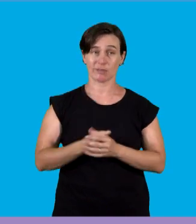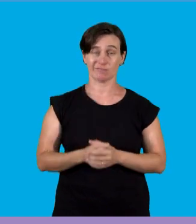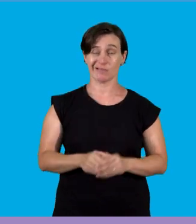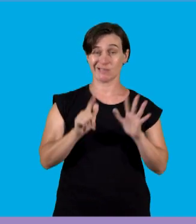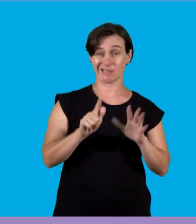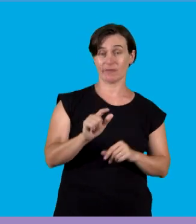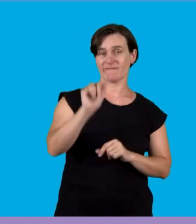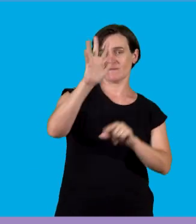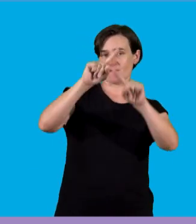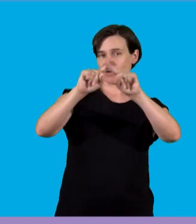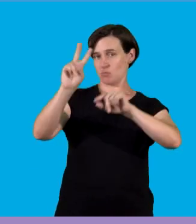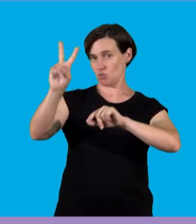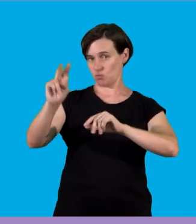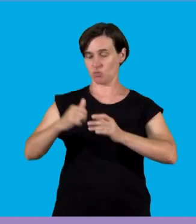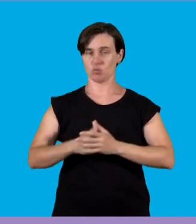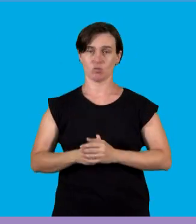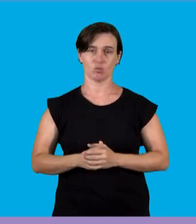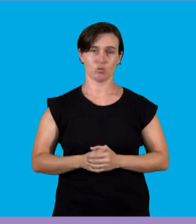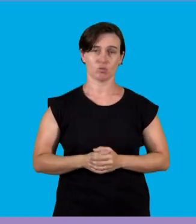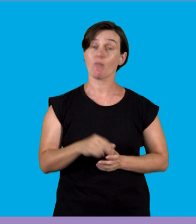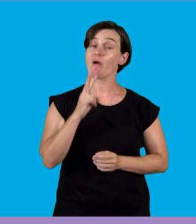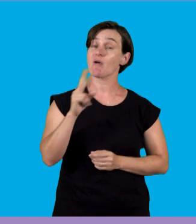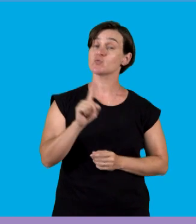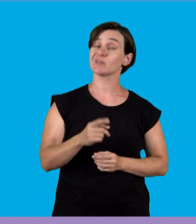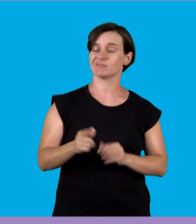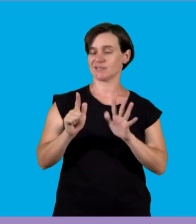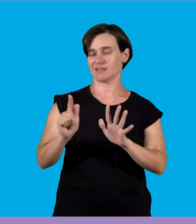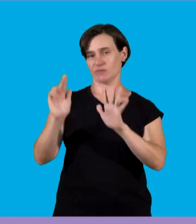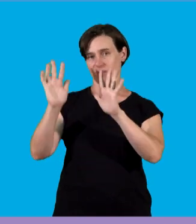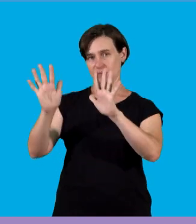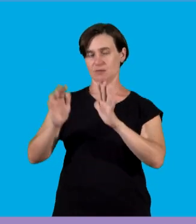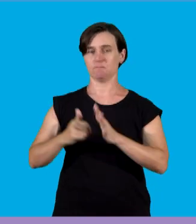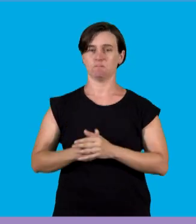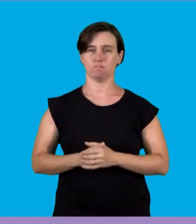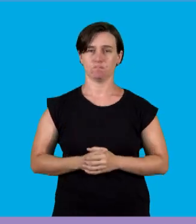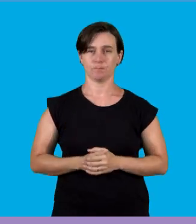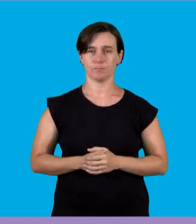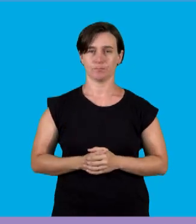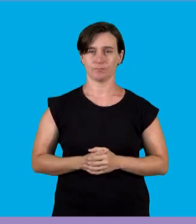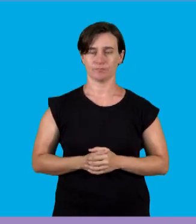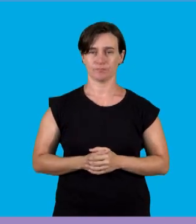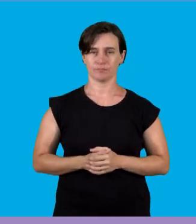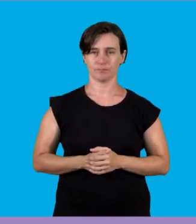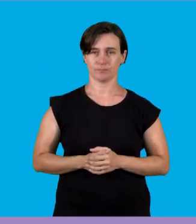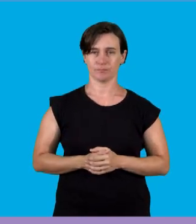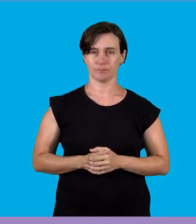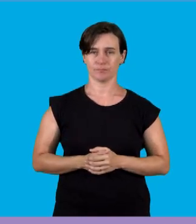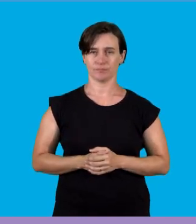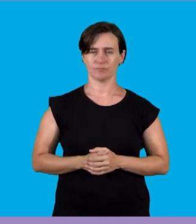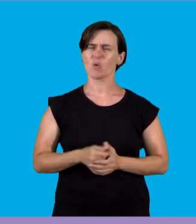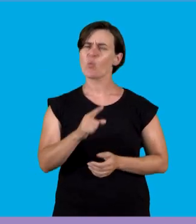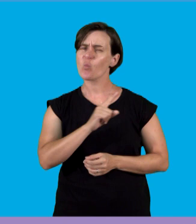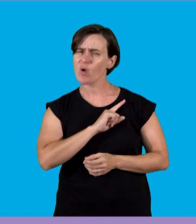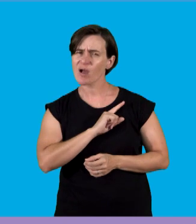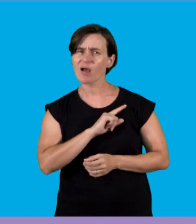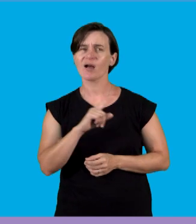7, 5 times 2, and our answer there is going to be 7 exponent